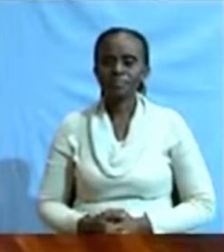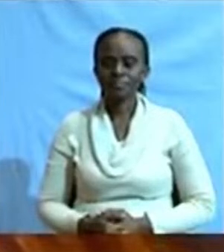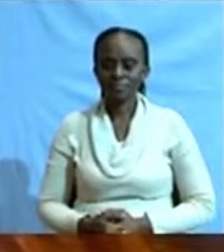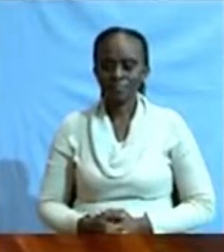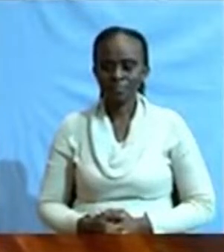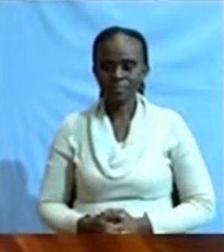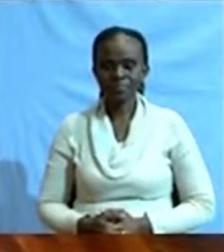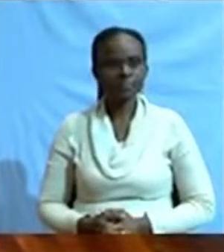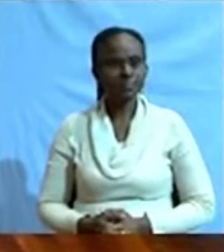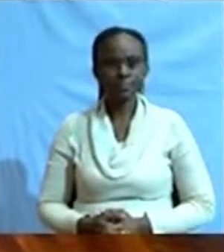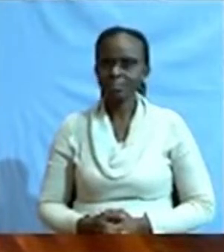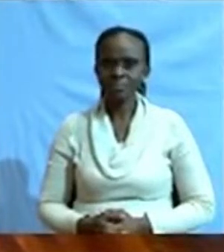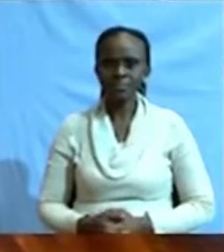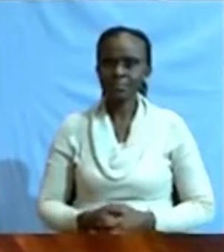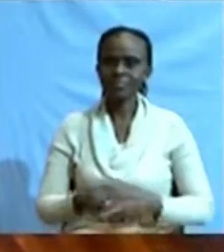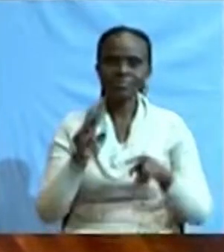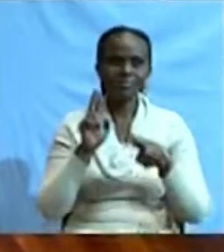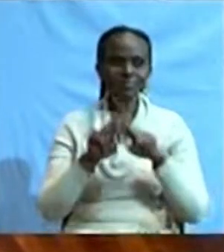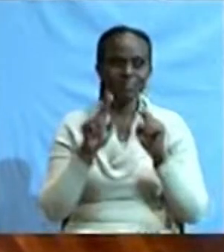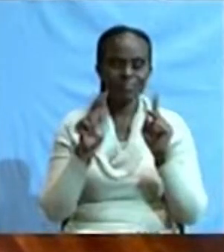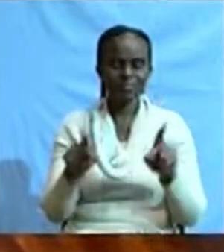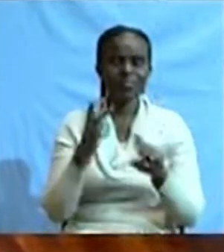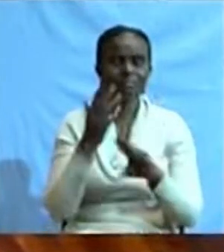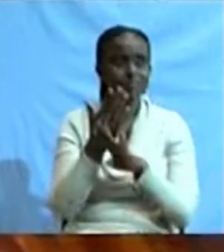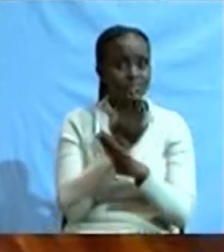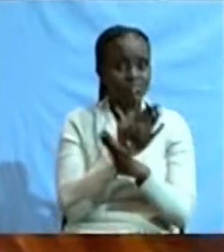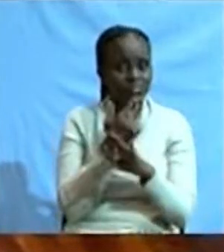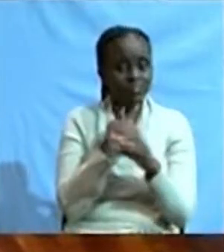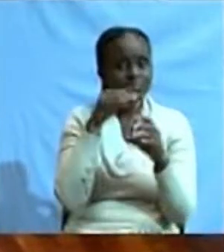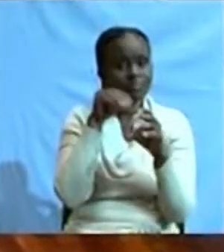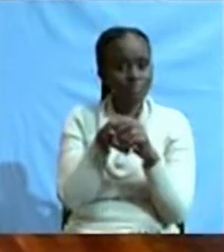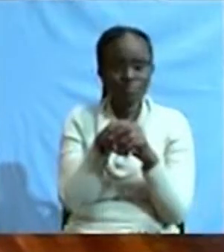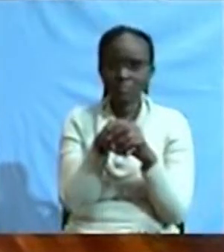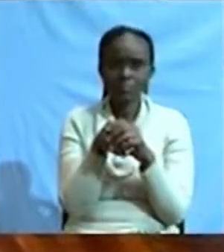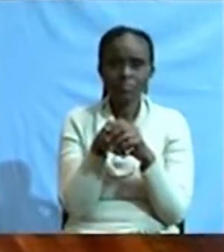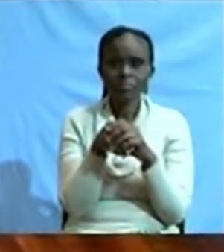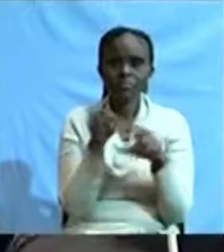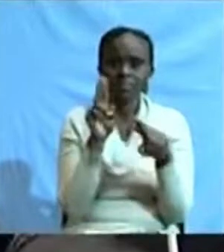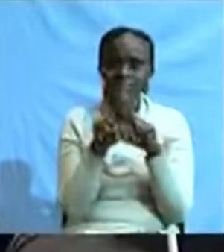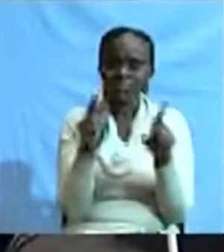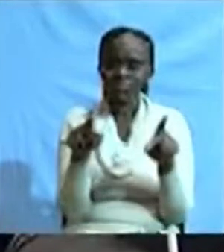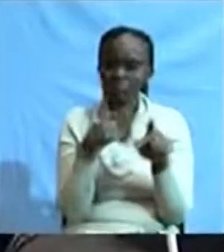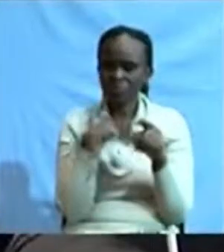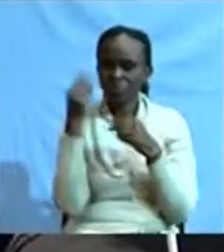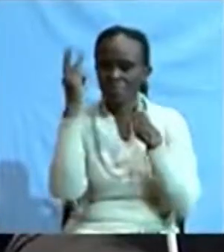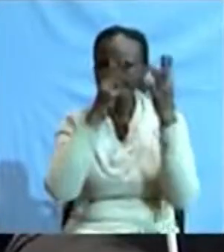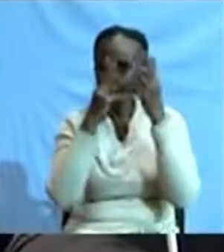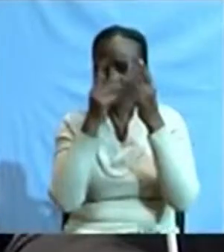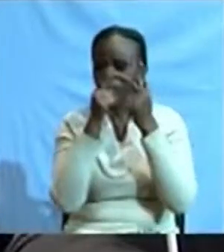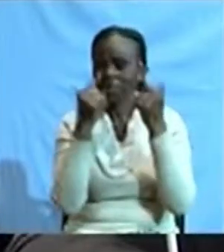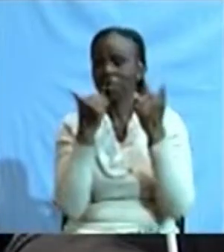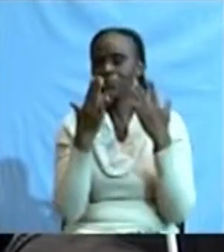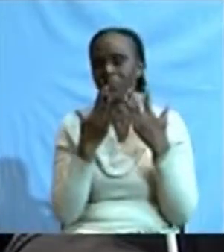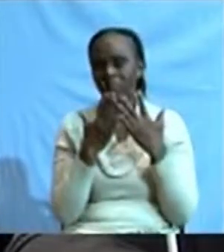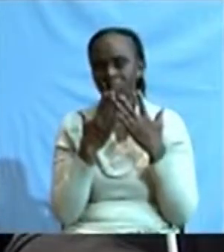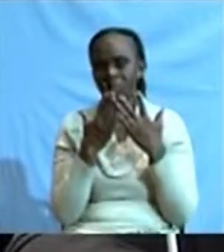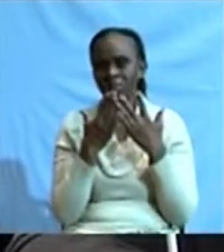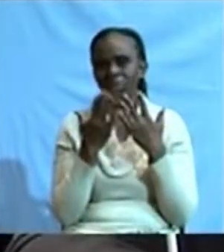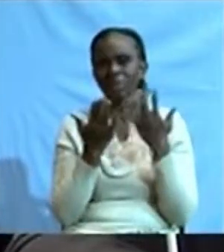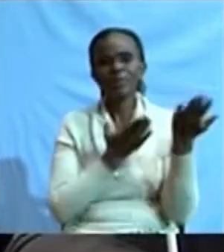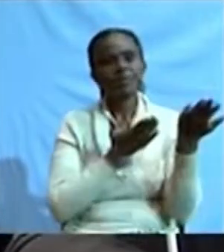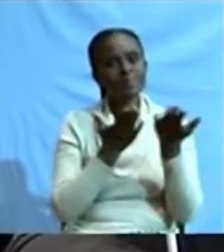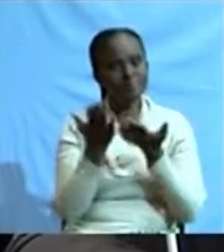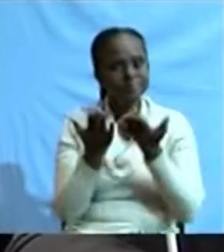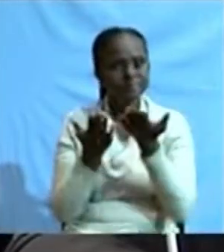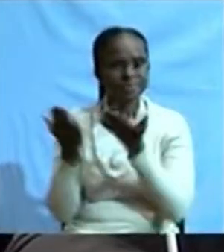Yes, I think please. before you come in, Chair, I'm getting worried because the services